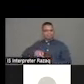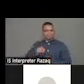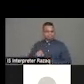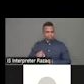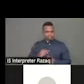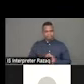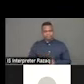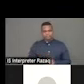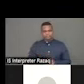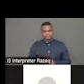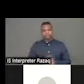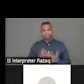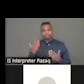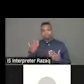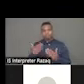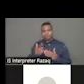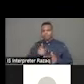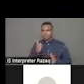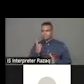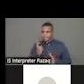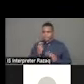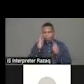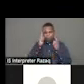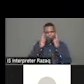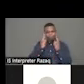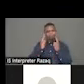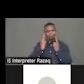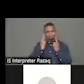I think everything will be said through that. Thank you.